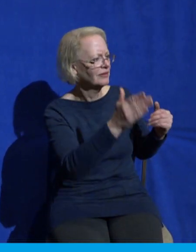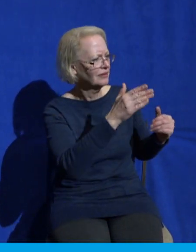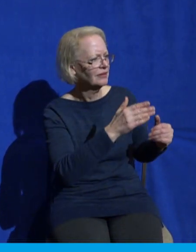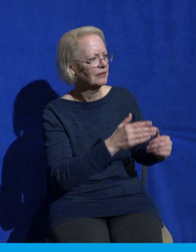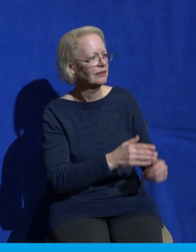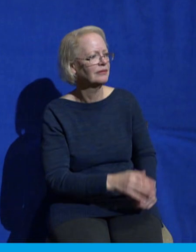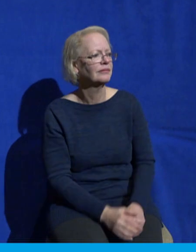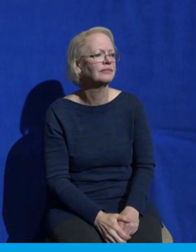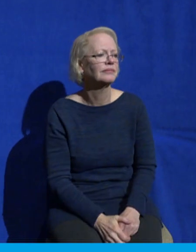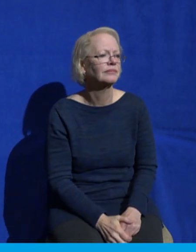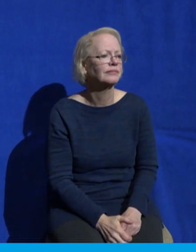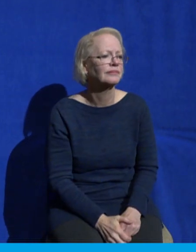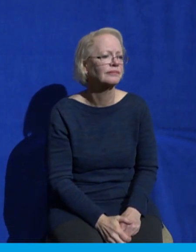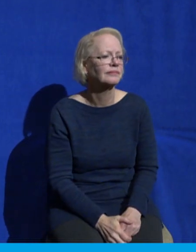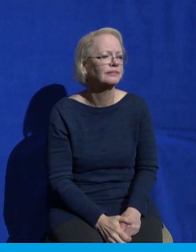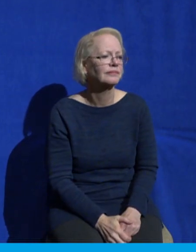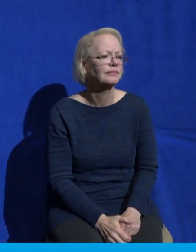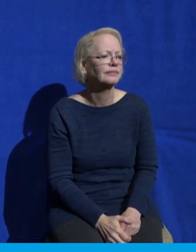go